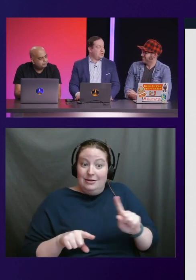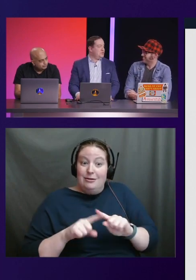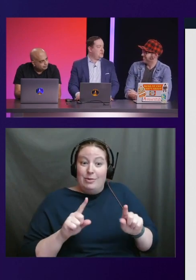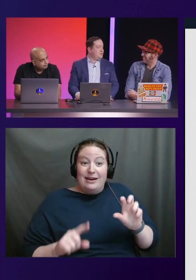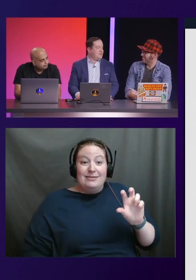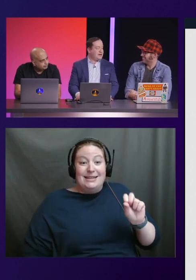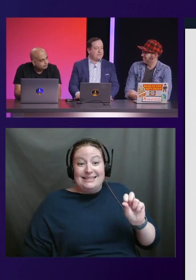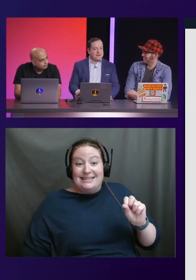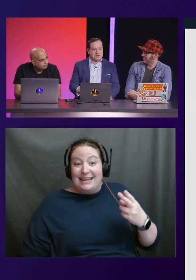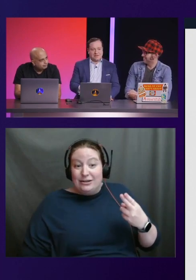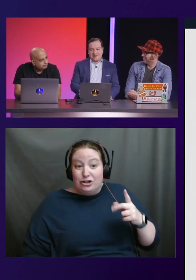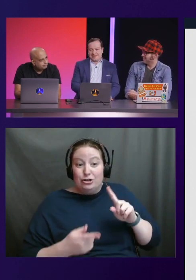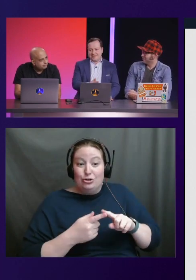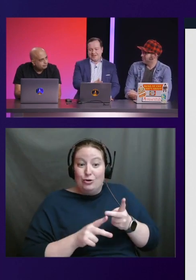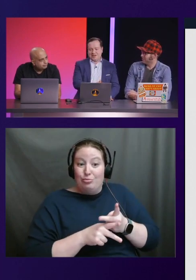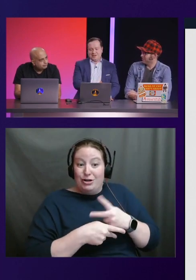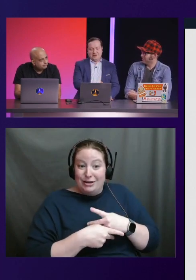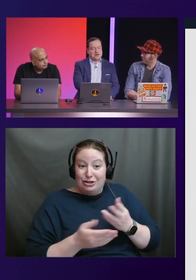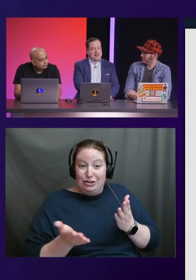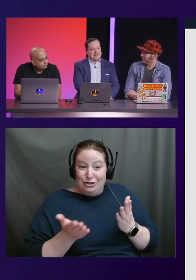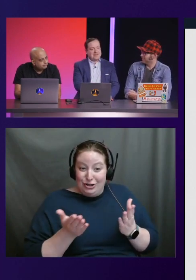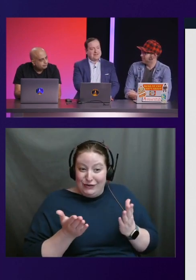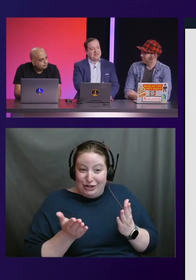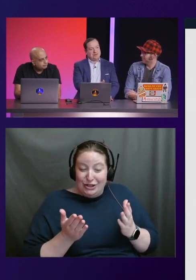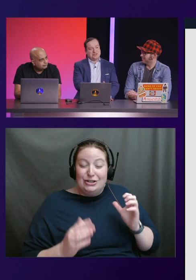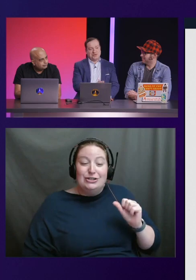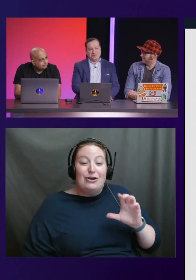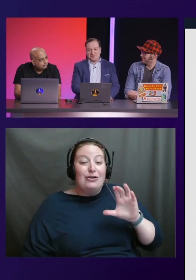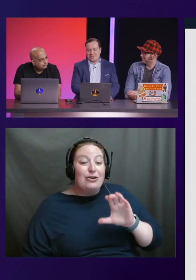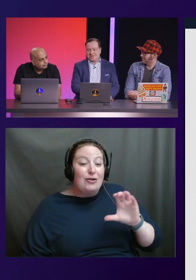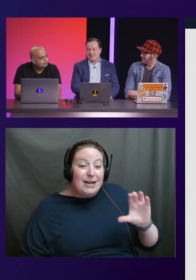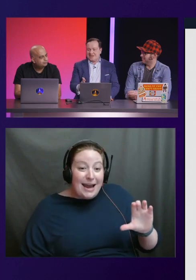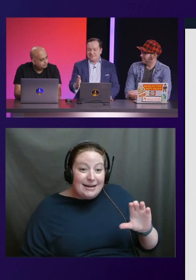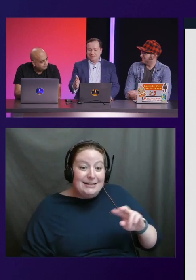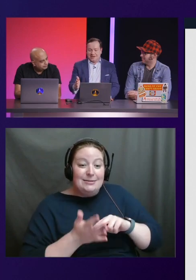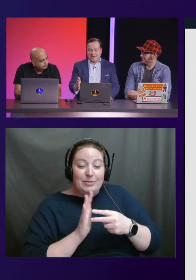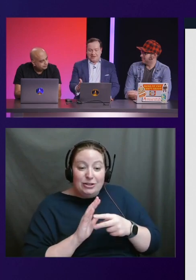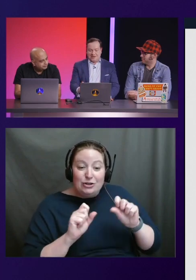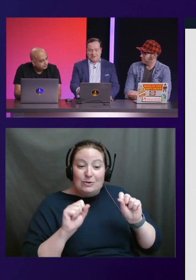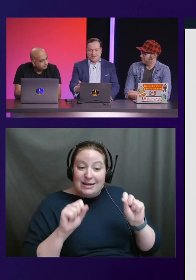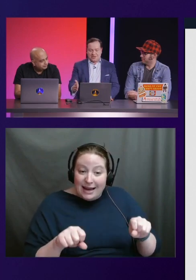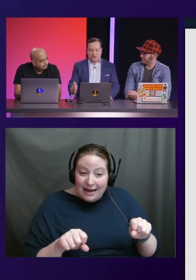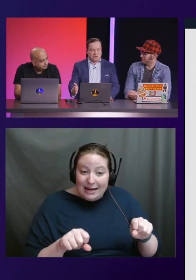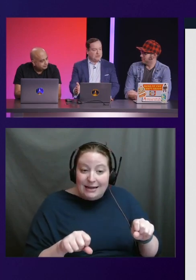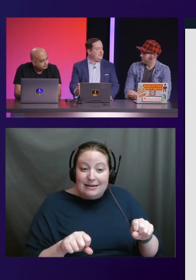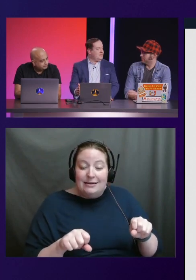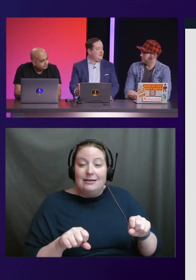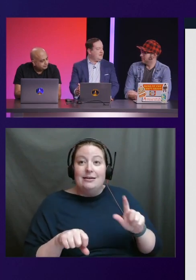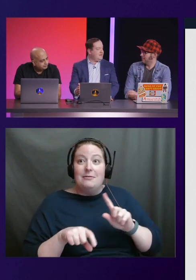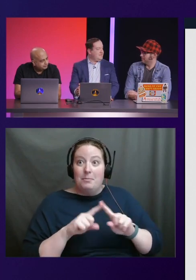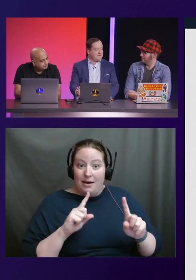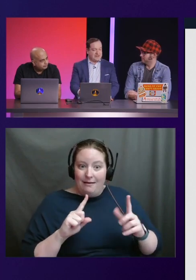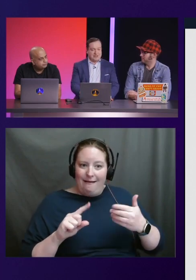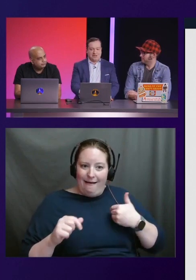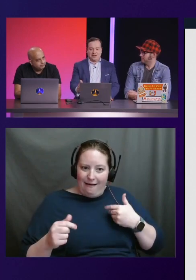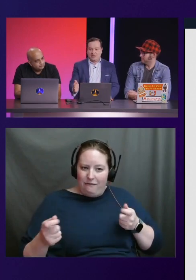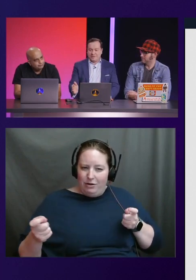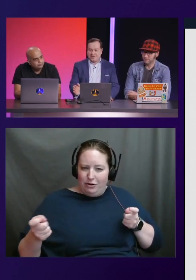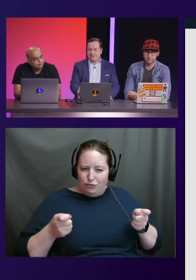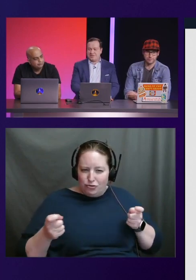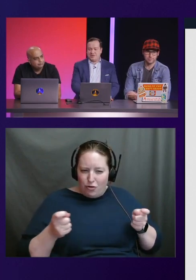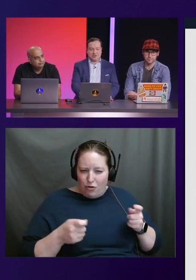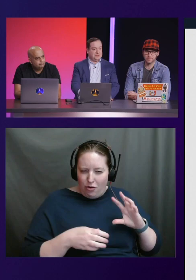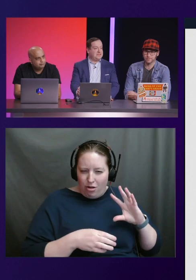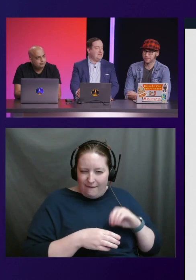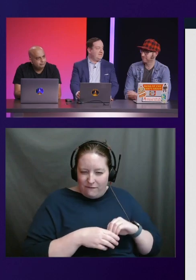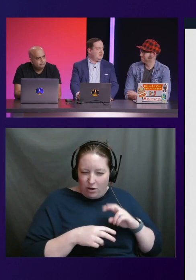a production server, right? So the fact that CodeCatalyst enables you to do this, but there's control involved in